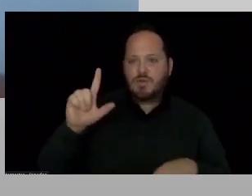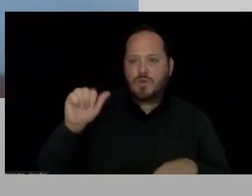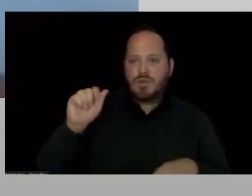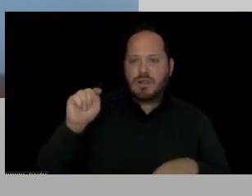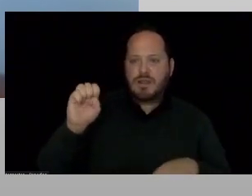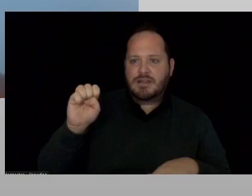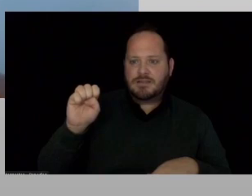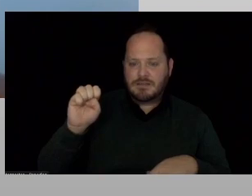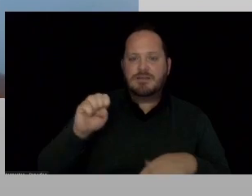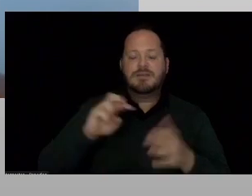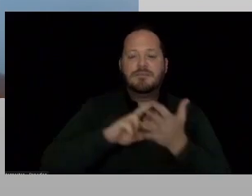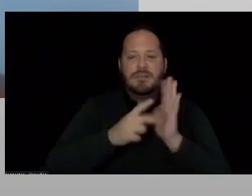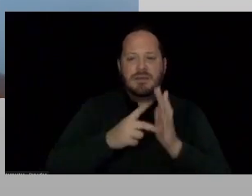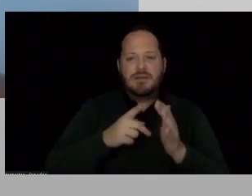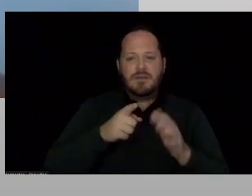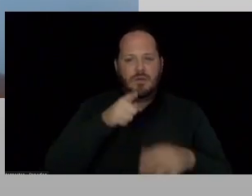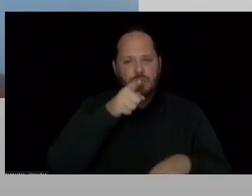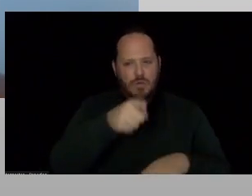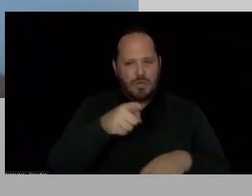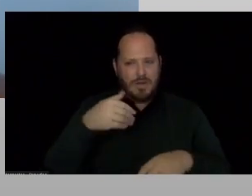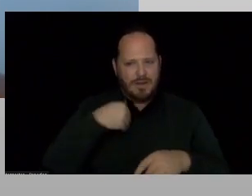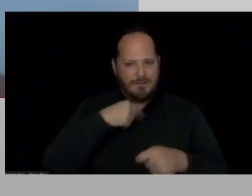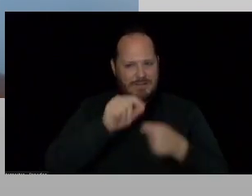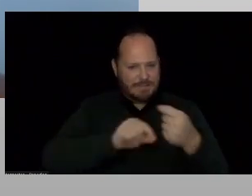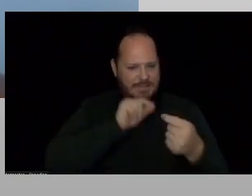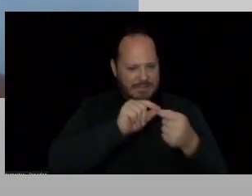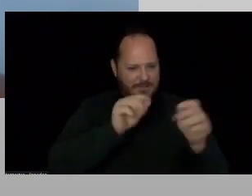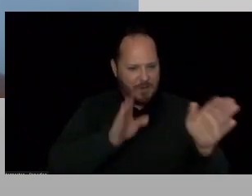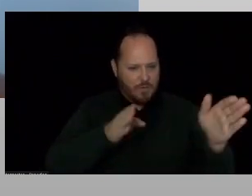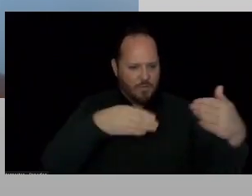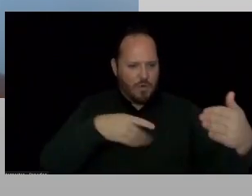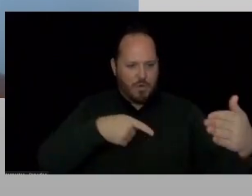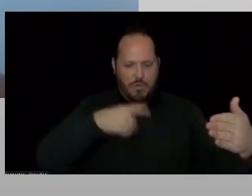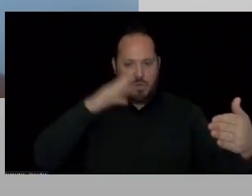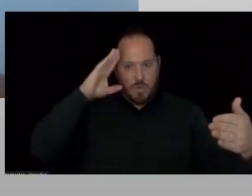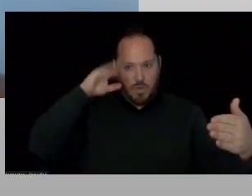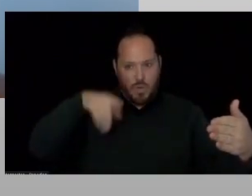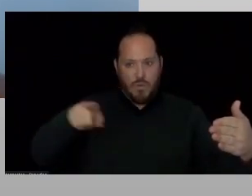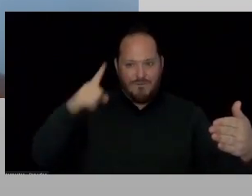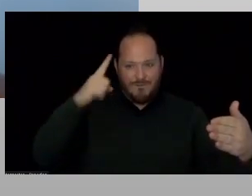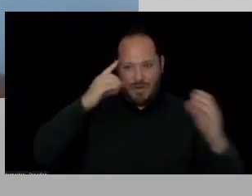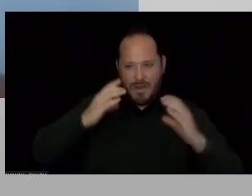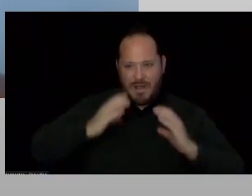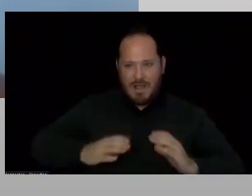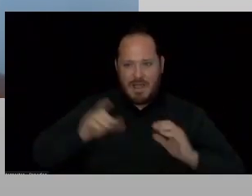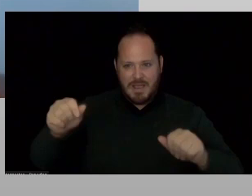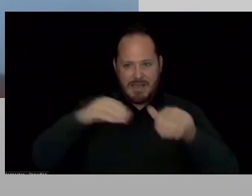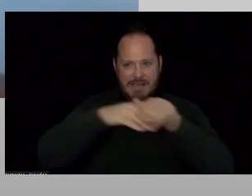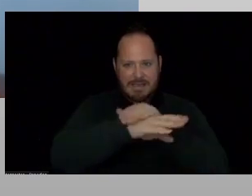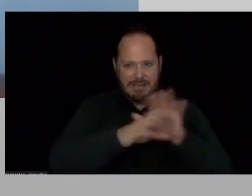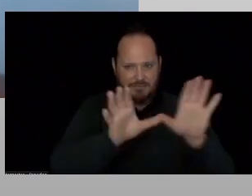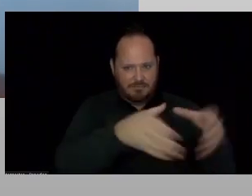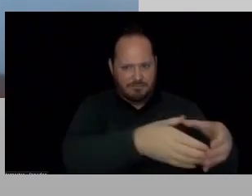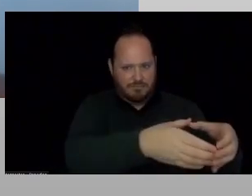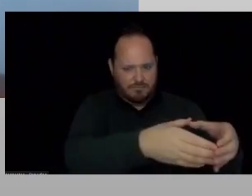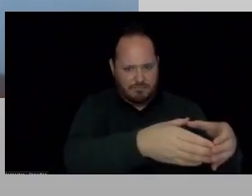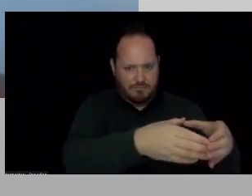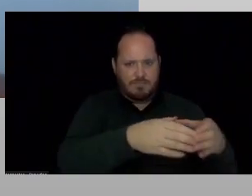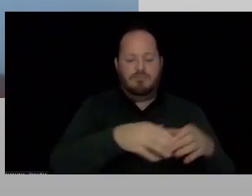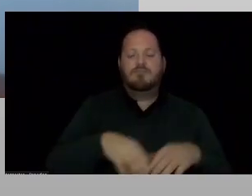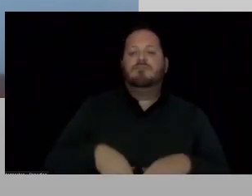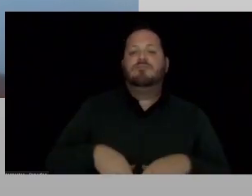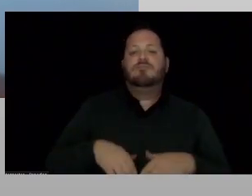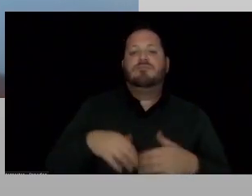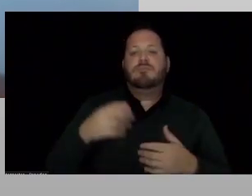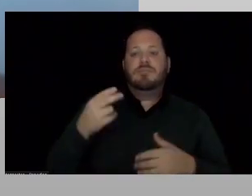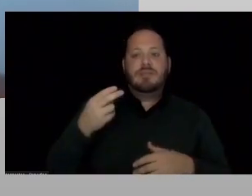if available, for your client, away from other household members. Cough hygiene. We already covered it, but can you really